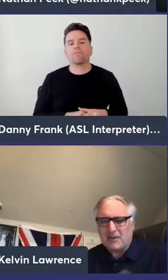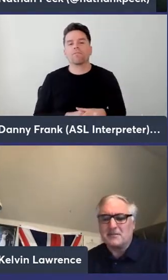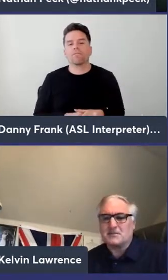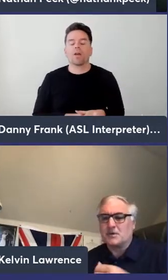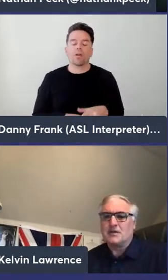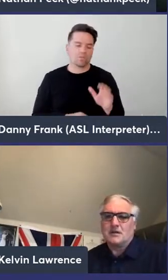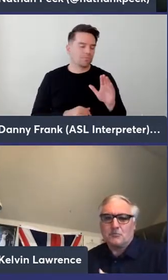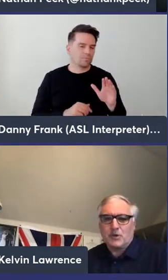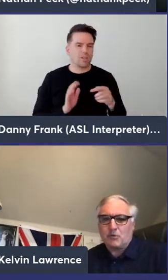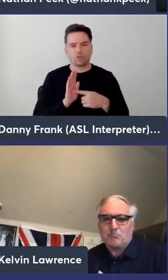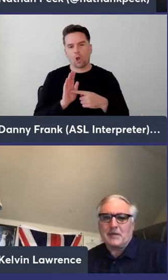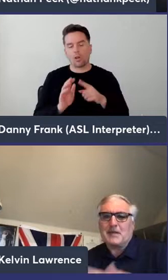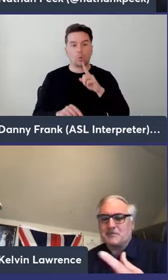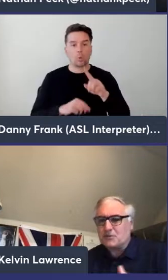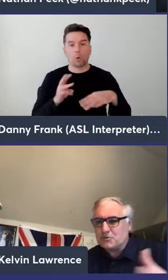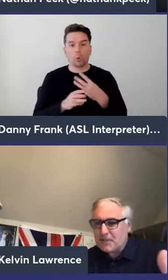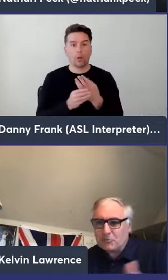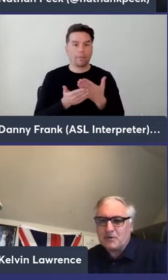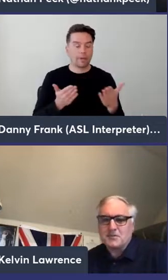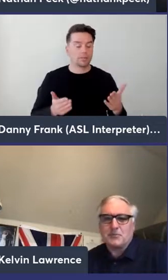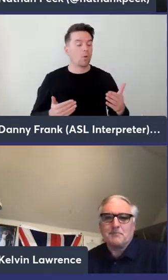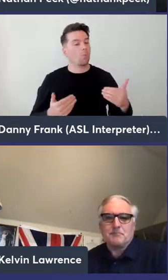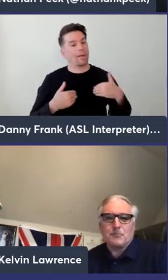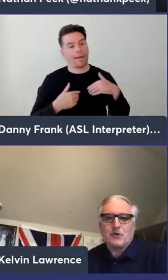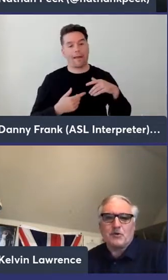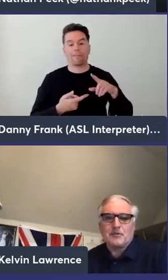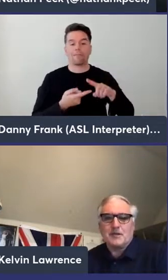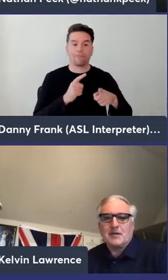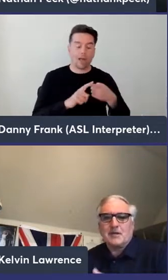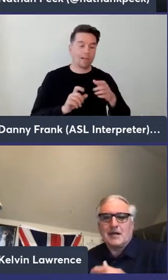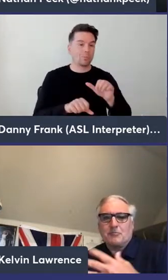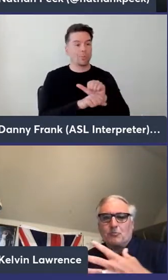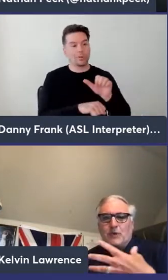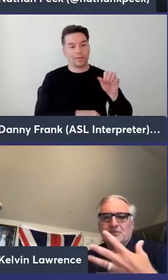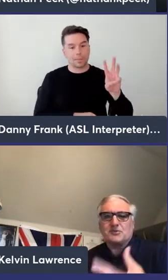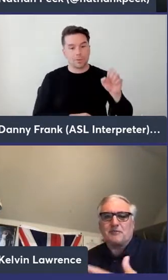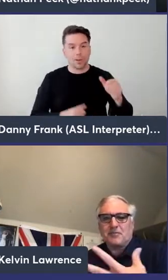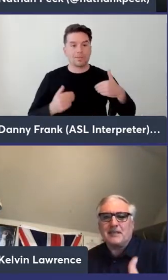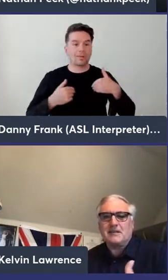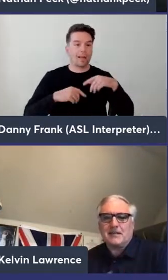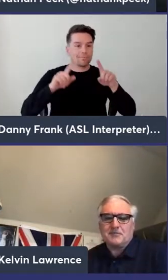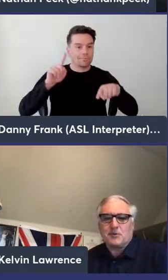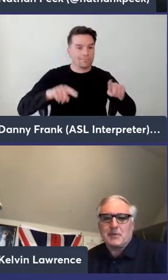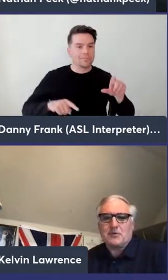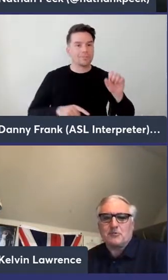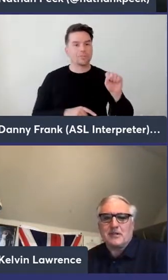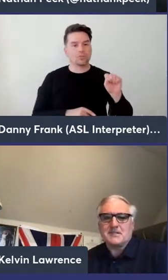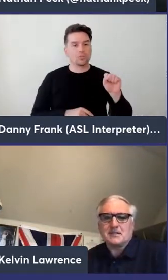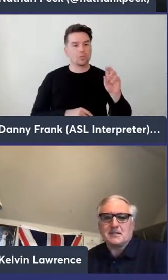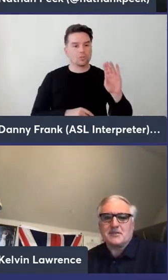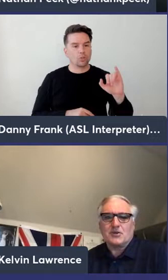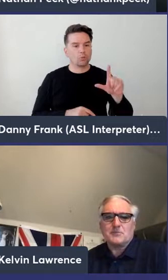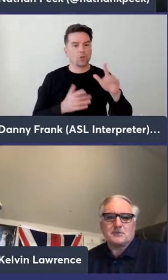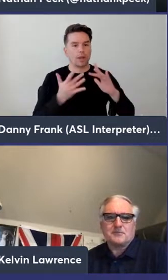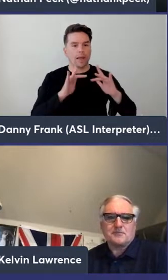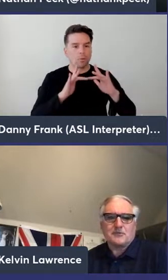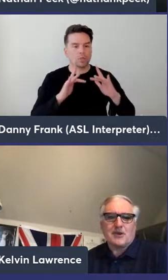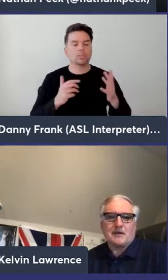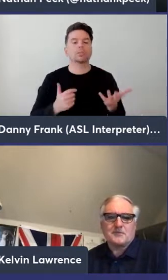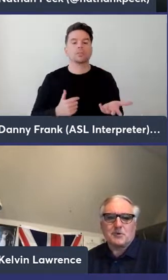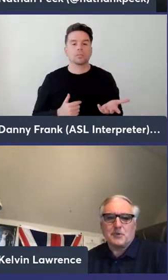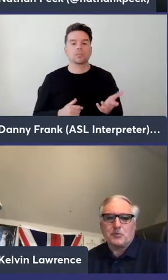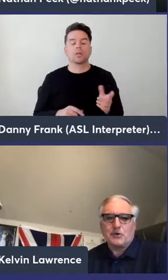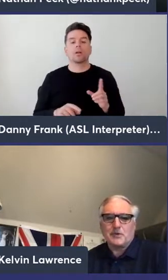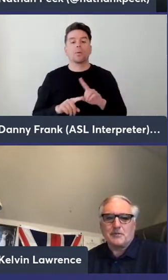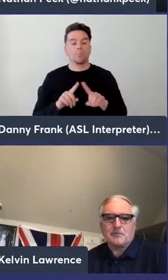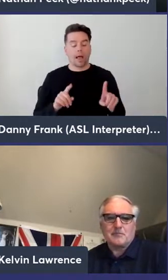have friends. We all maybe have social networks that we're on. And we sort of think, even though we may not realize it, in terms of